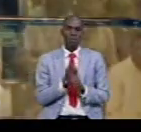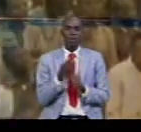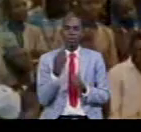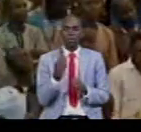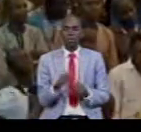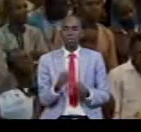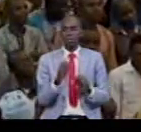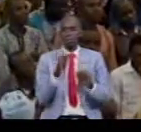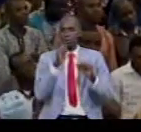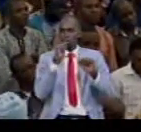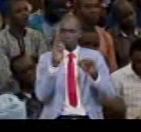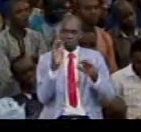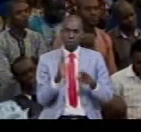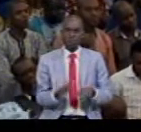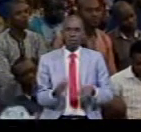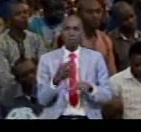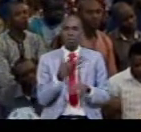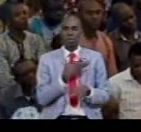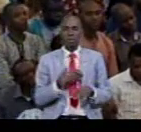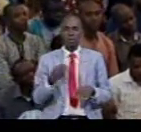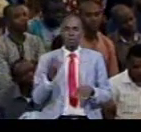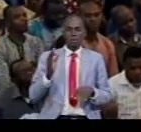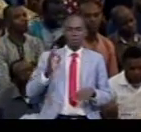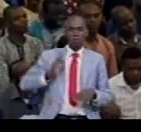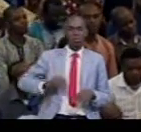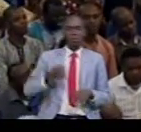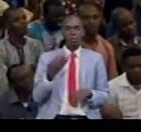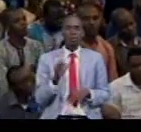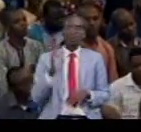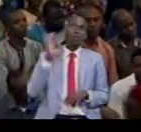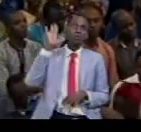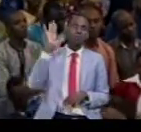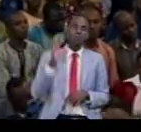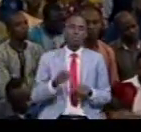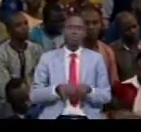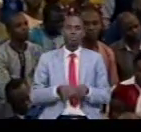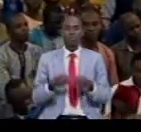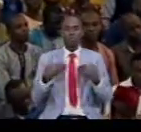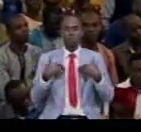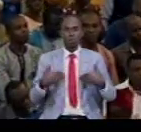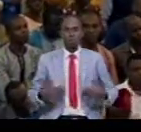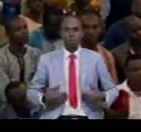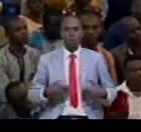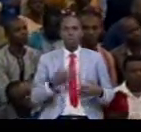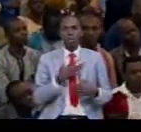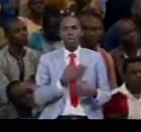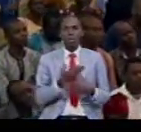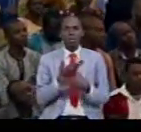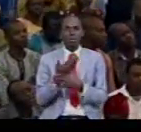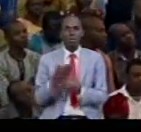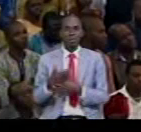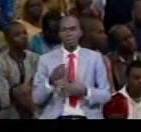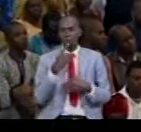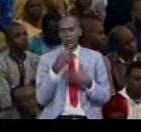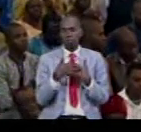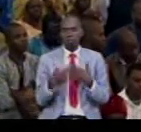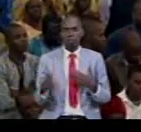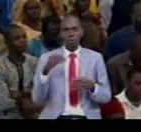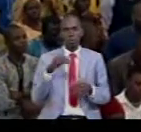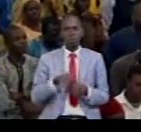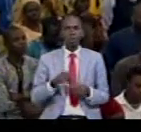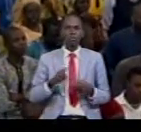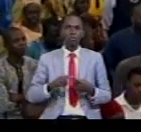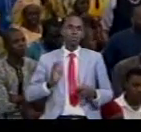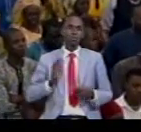broken body, of his shed blood into our life, don't allow the devil to deceive you at this time. Stay where you